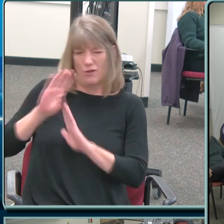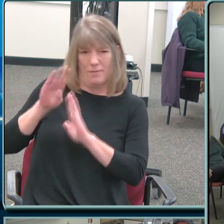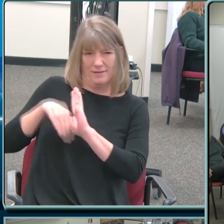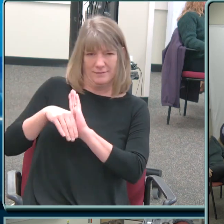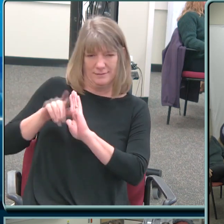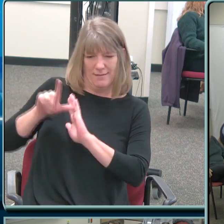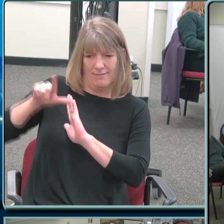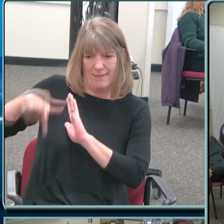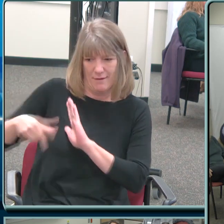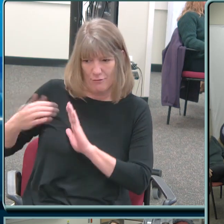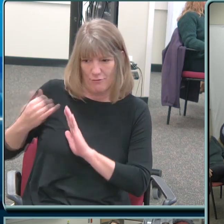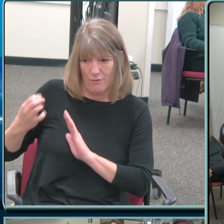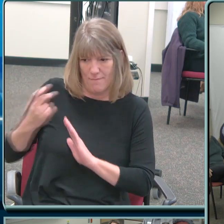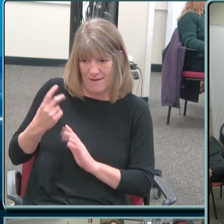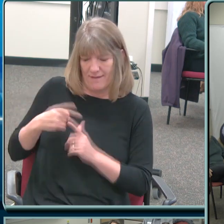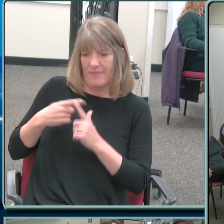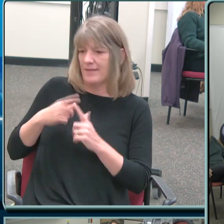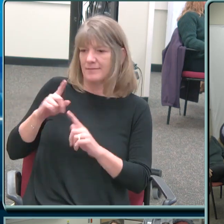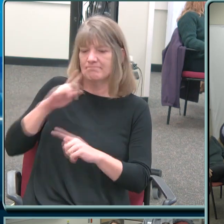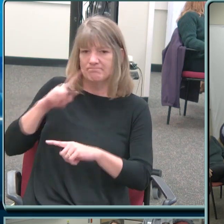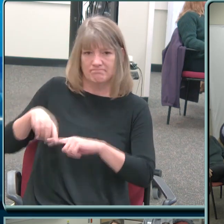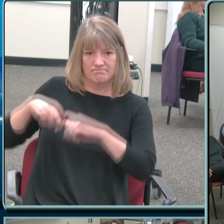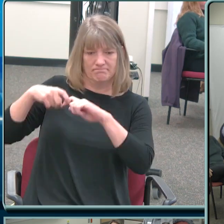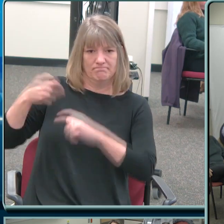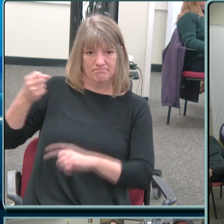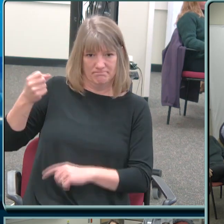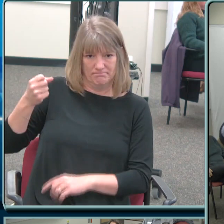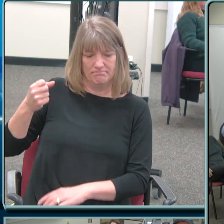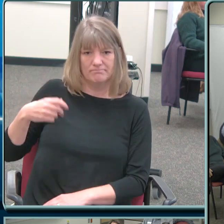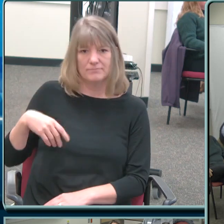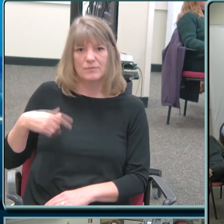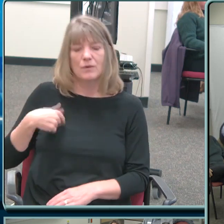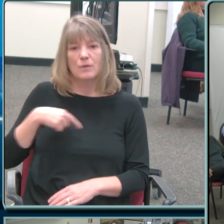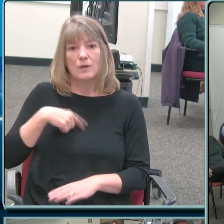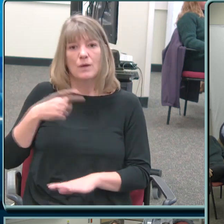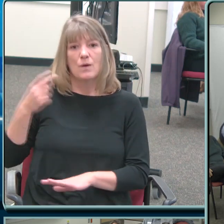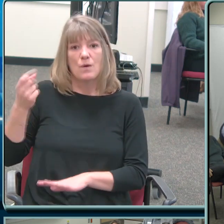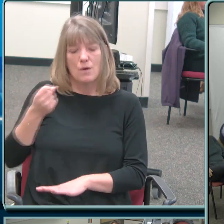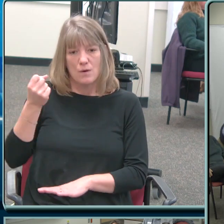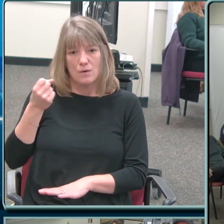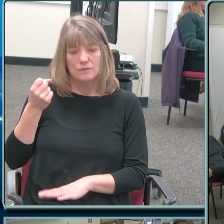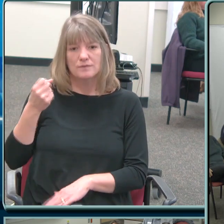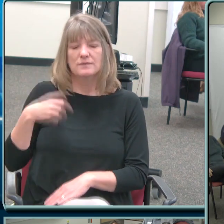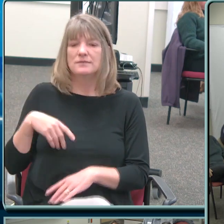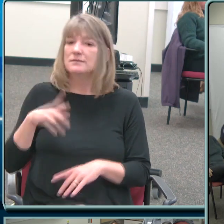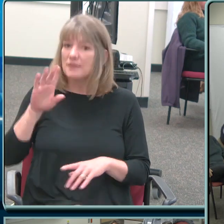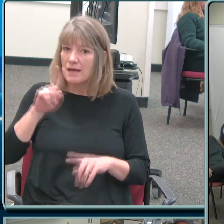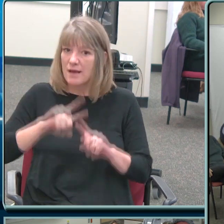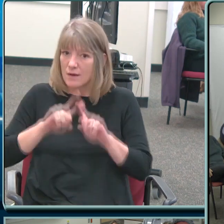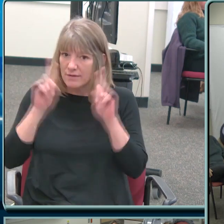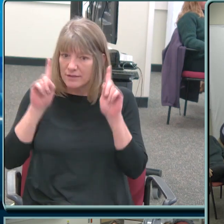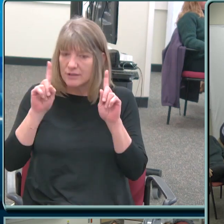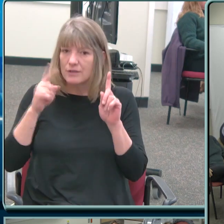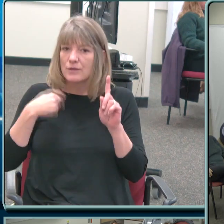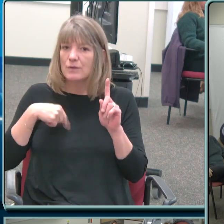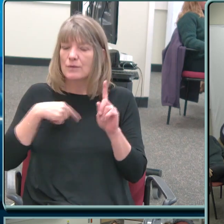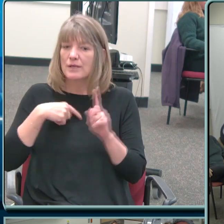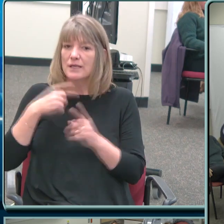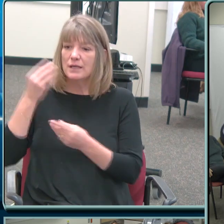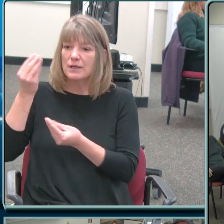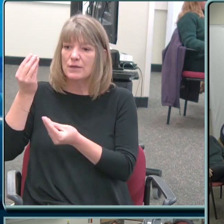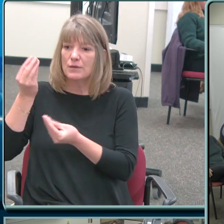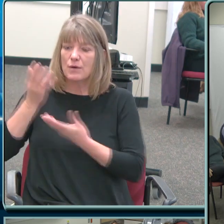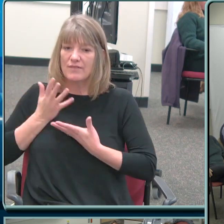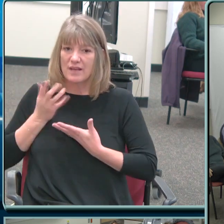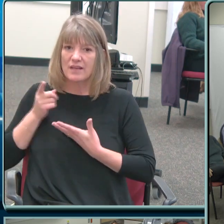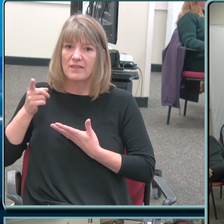later stating that that was not needed at the moment. So we put a hold on that. However, what we were notified is that